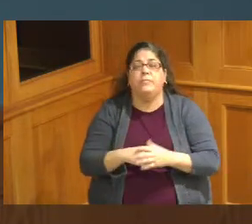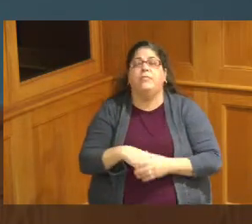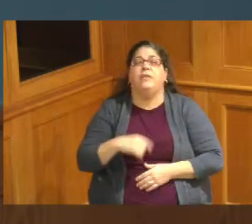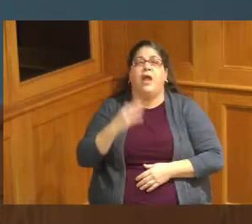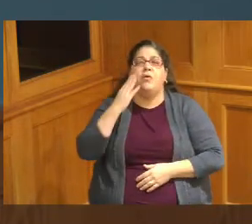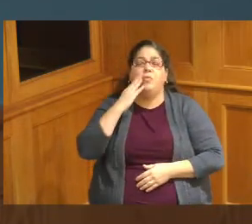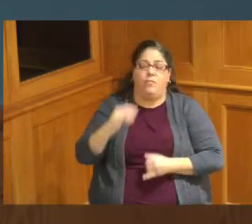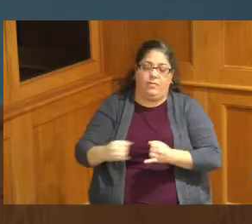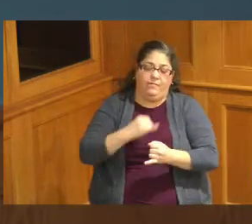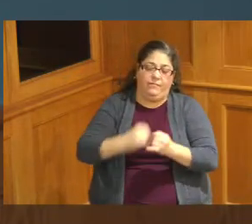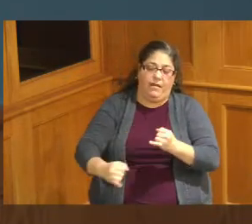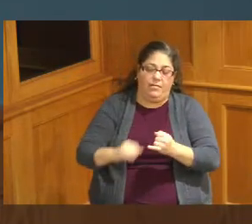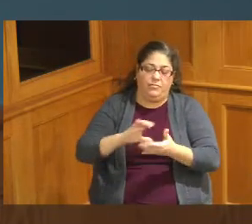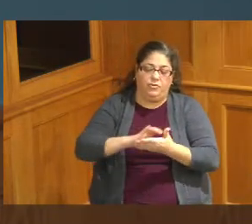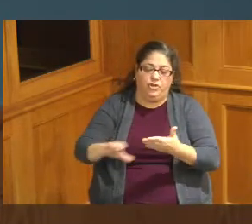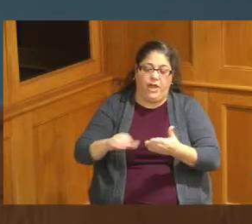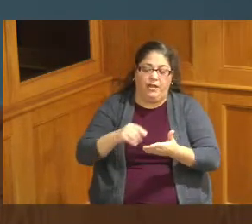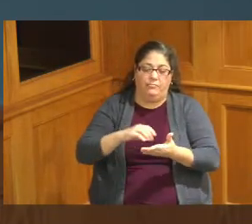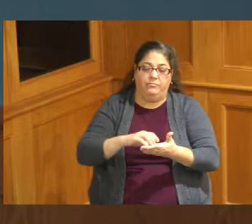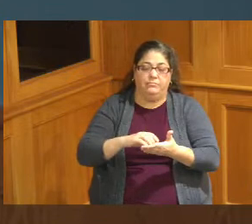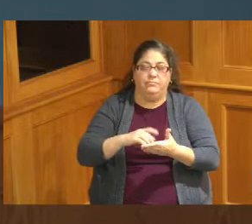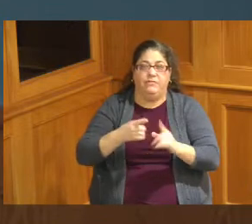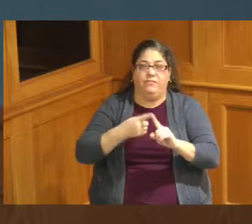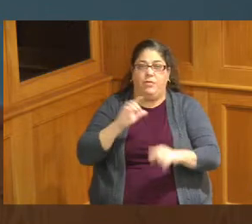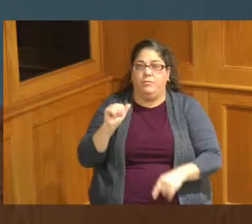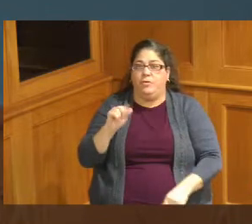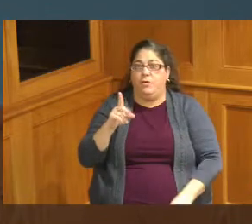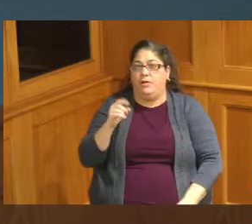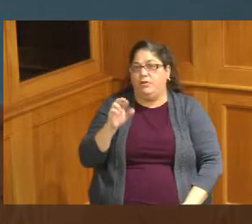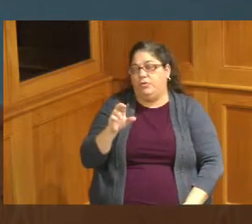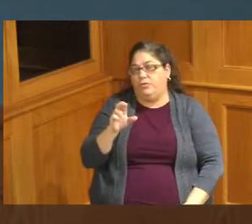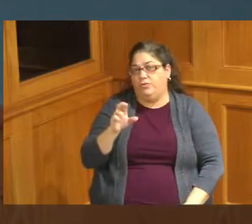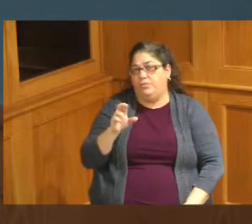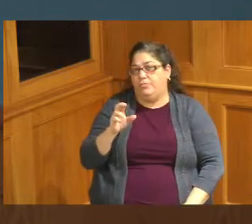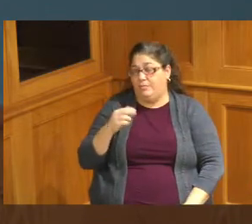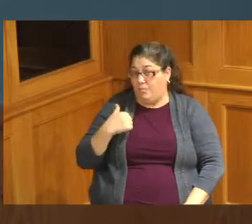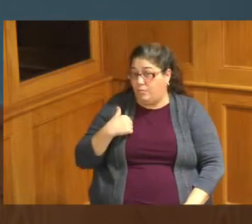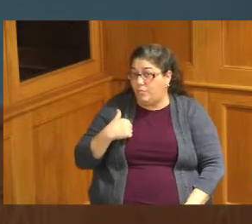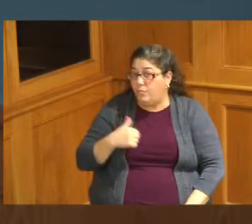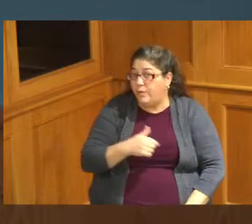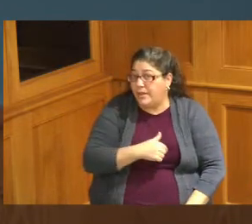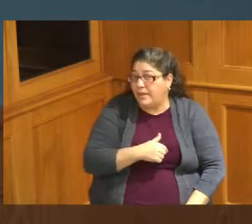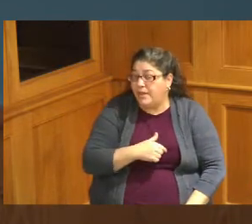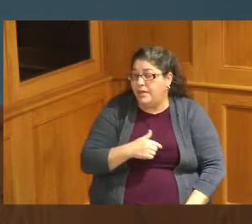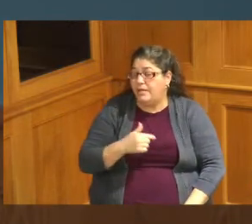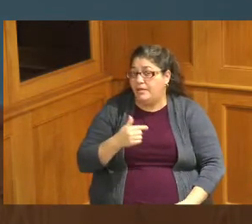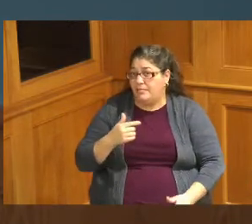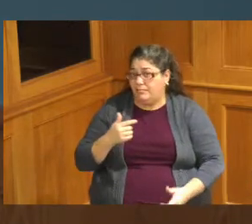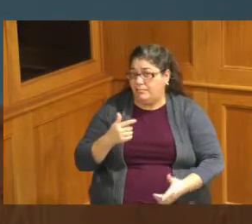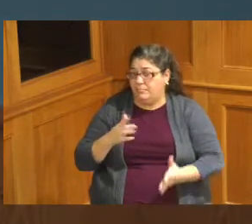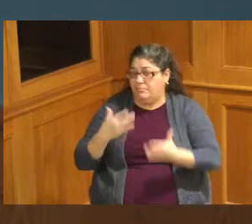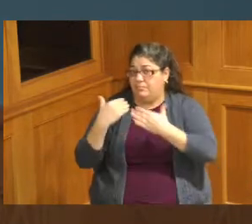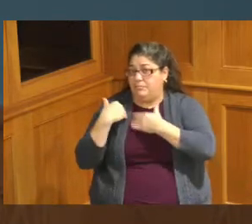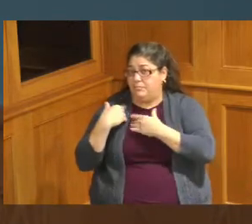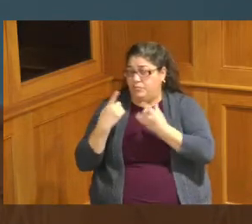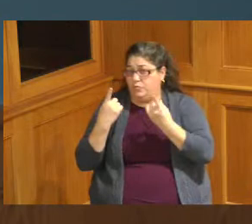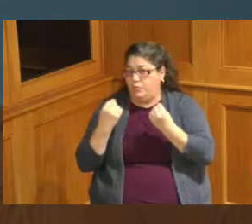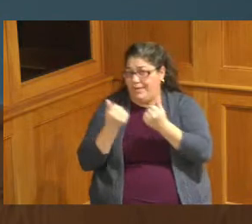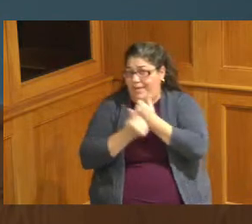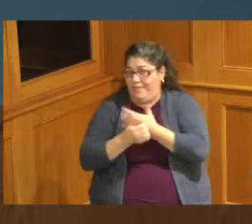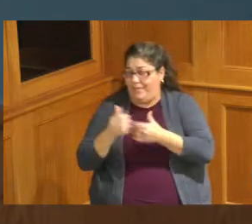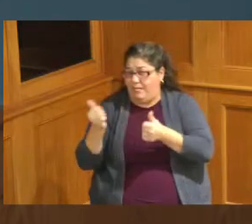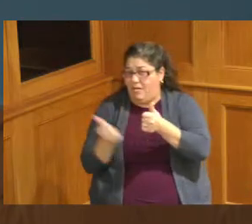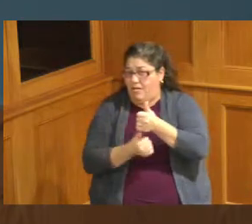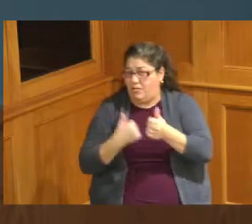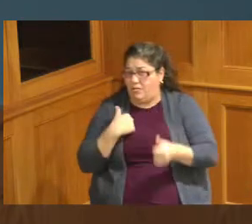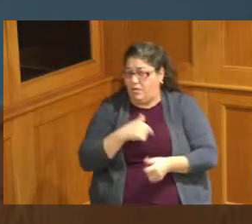is cut by the auditor, I just wanted to make sure that we are doing all of our departments that fall under us.